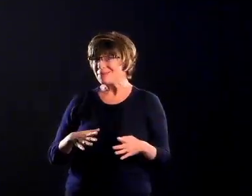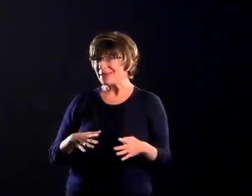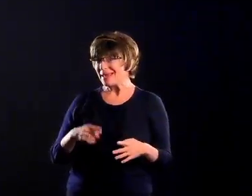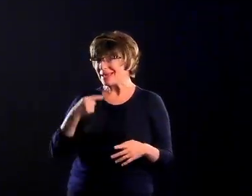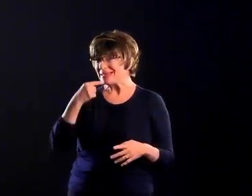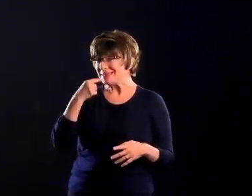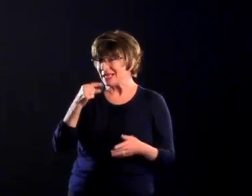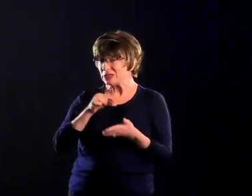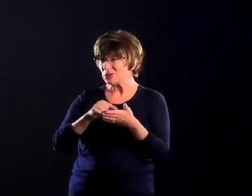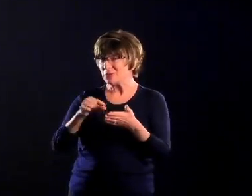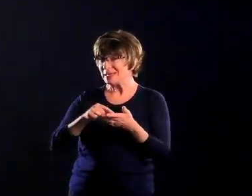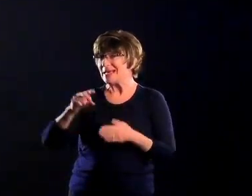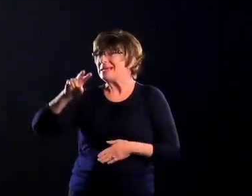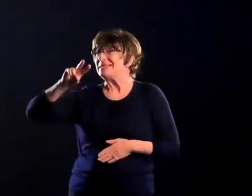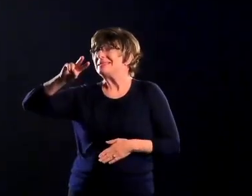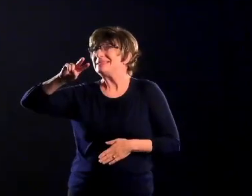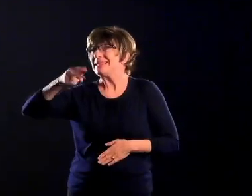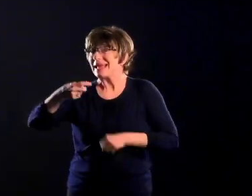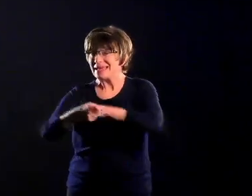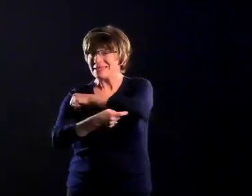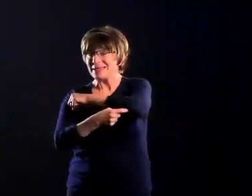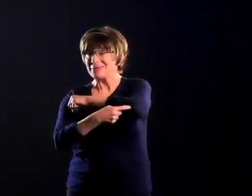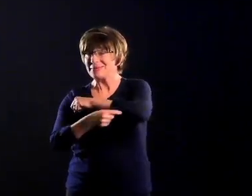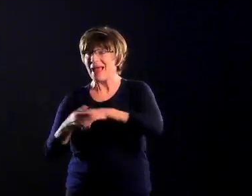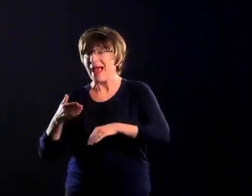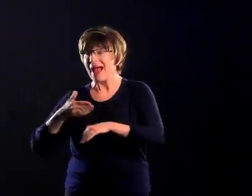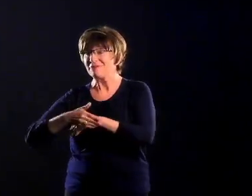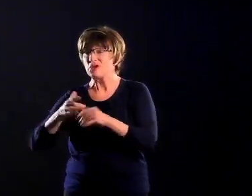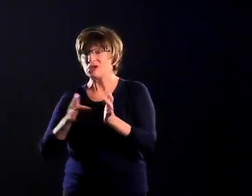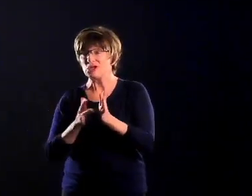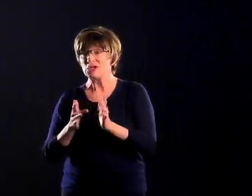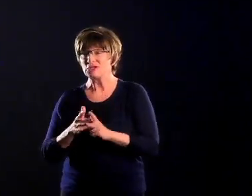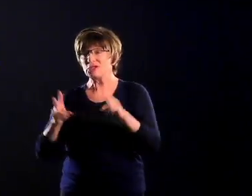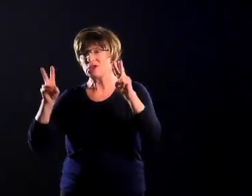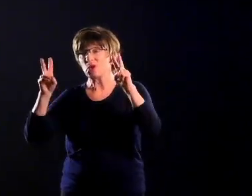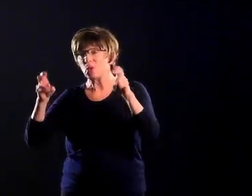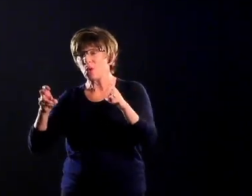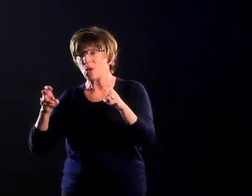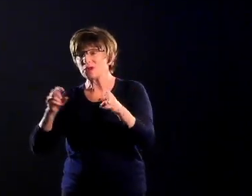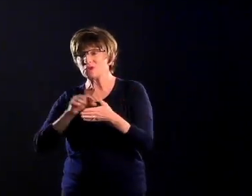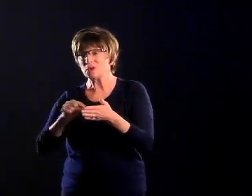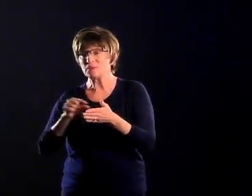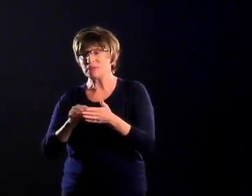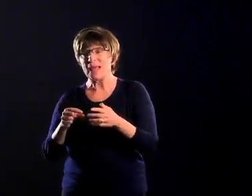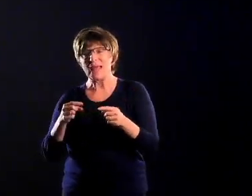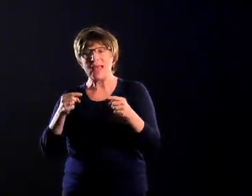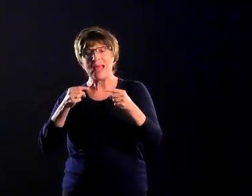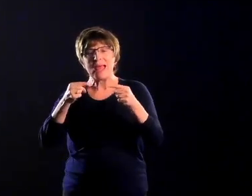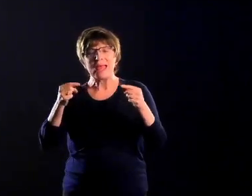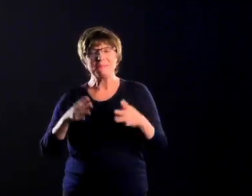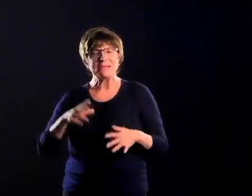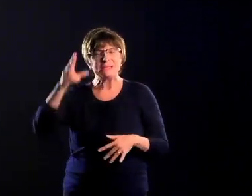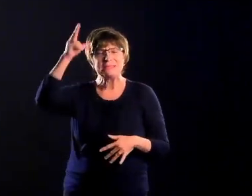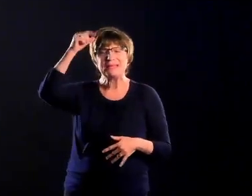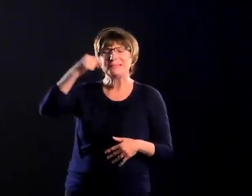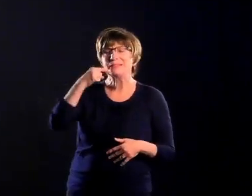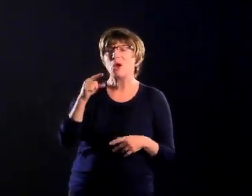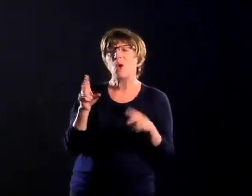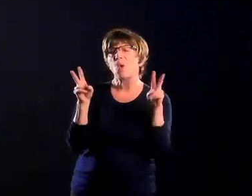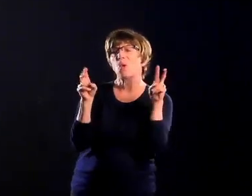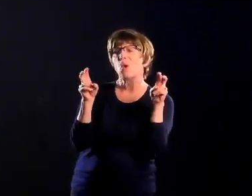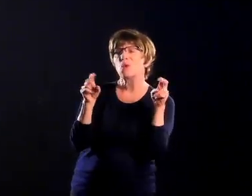second temptation, after Jesus quoted scripture, the enemy comes back, Satan comes back, he quotes scripture